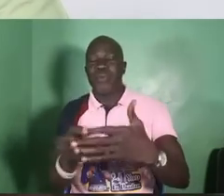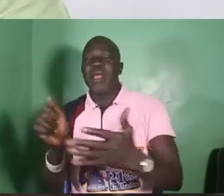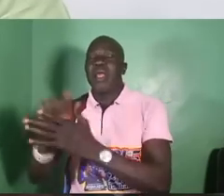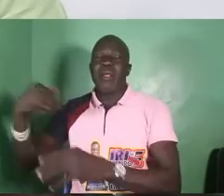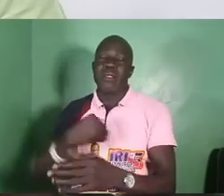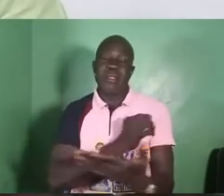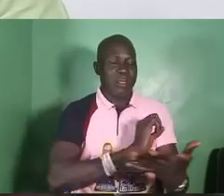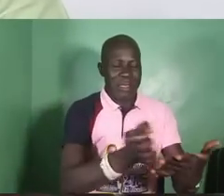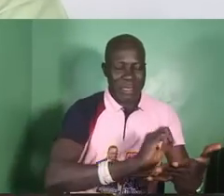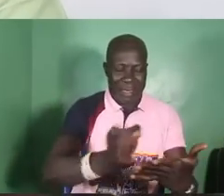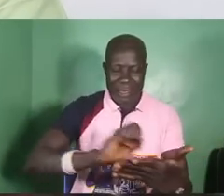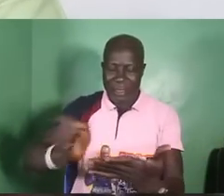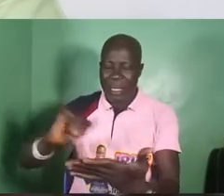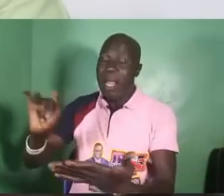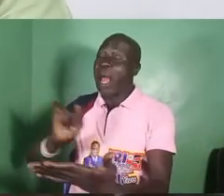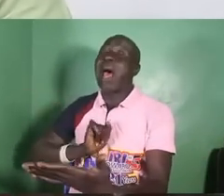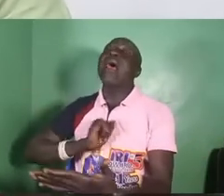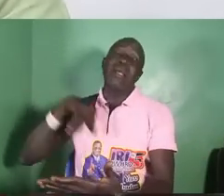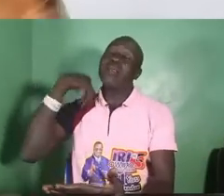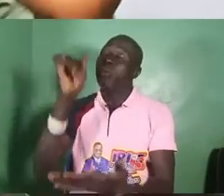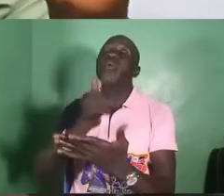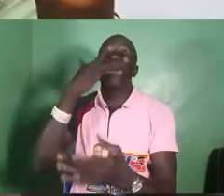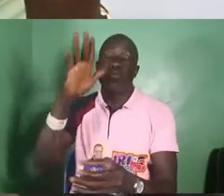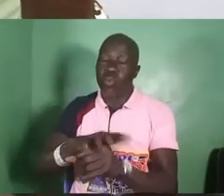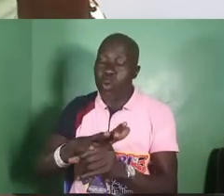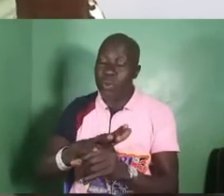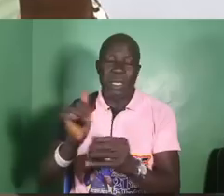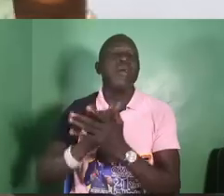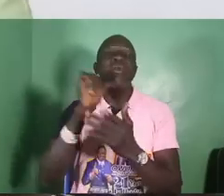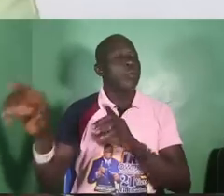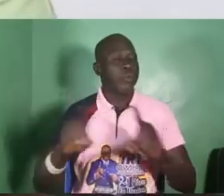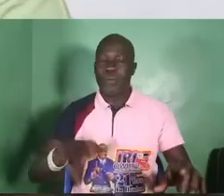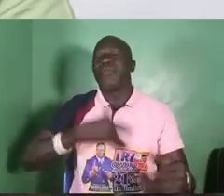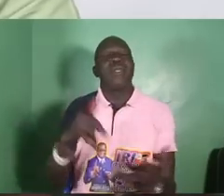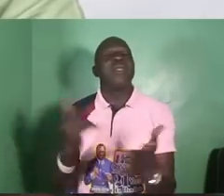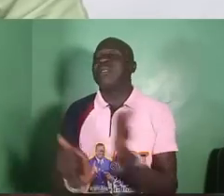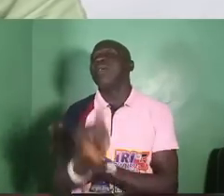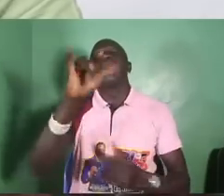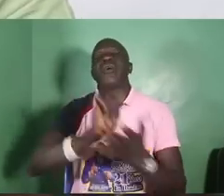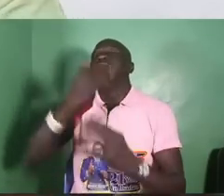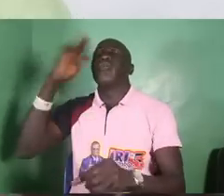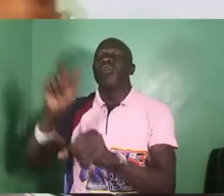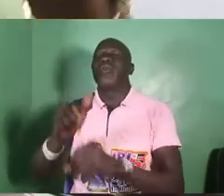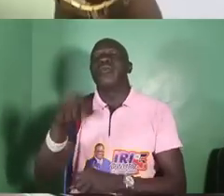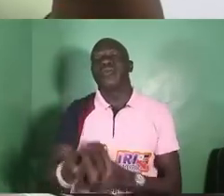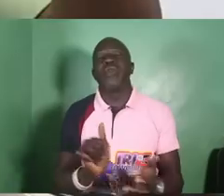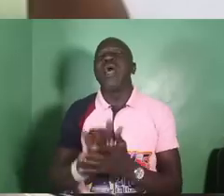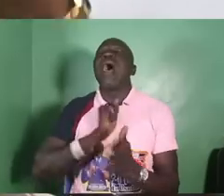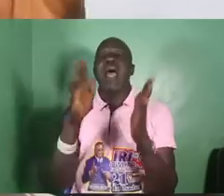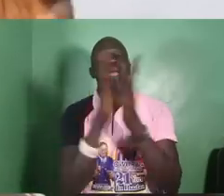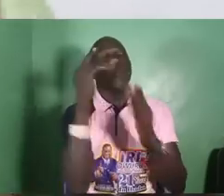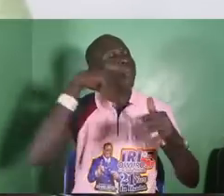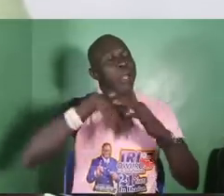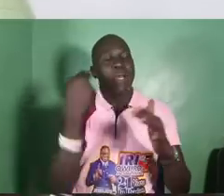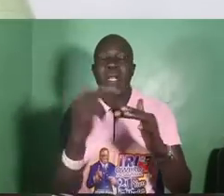Akope. It is written. Emi o ki se ileri. You not promise. Ki emi ko ma se. I will not be fulfilled. Olorun ni ma jemu. Governor God. Mo gbadura